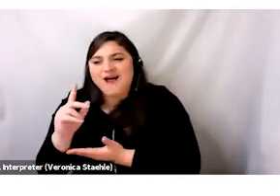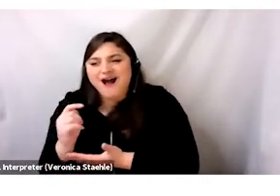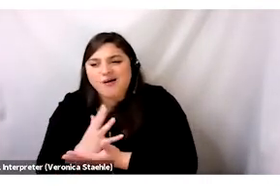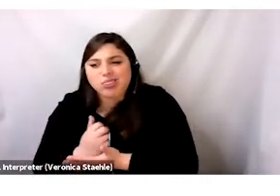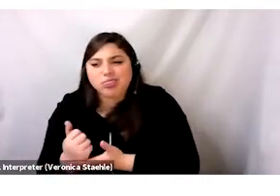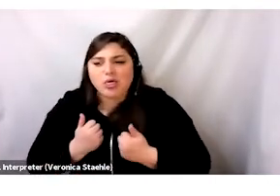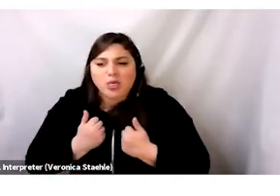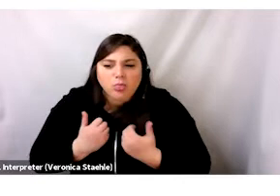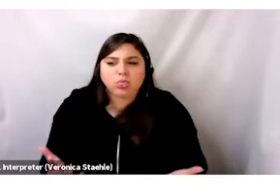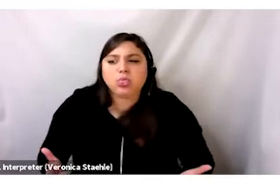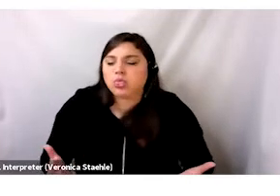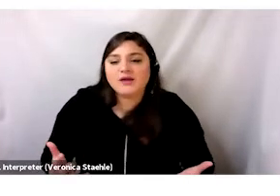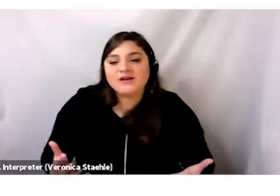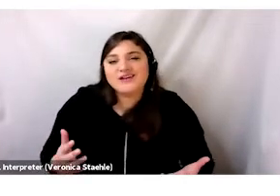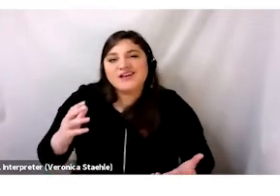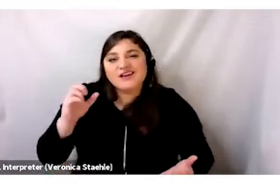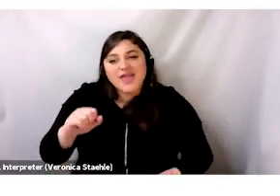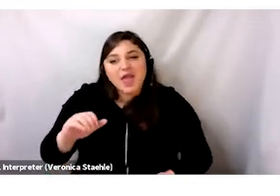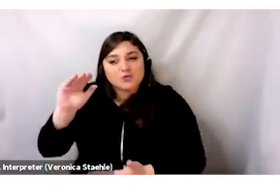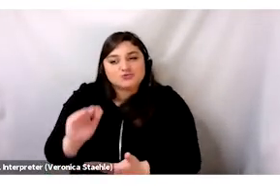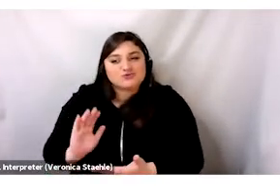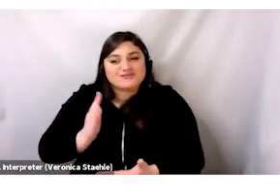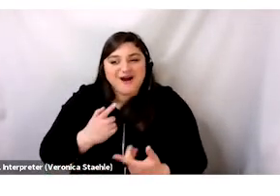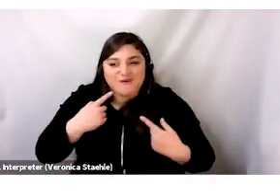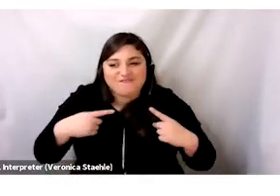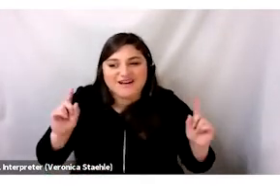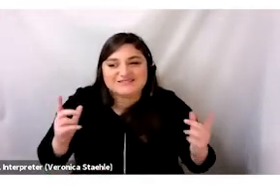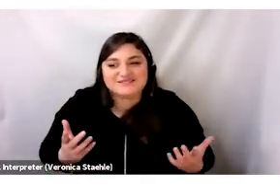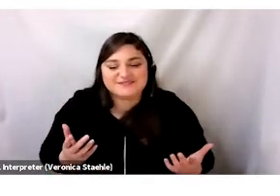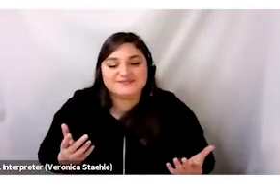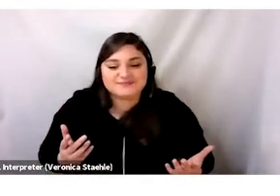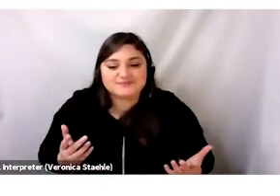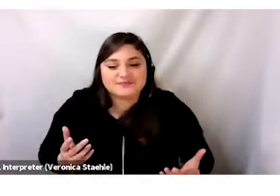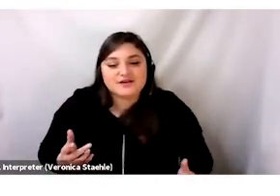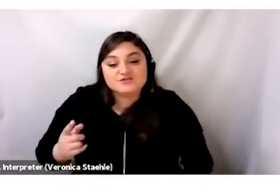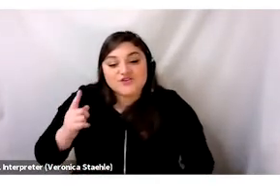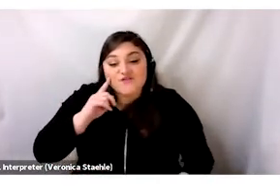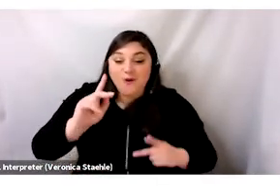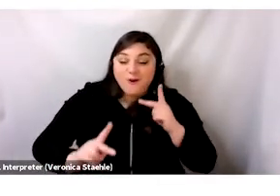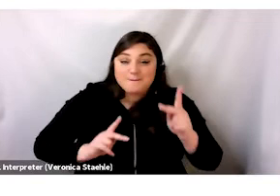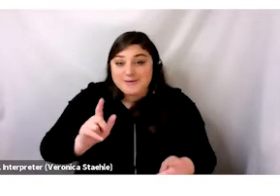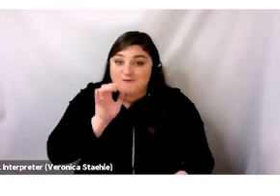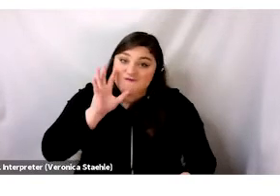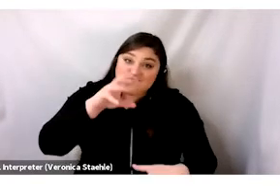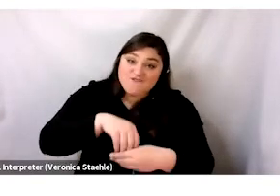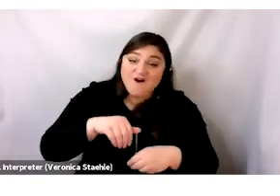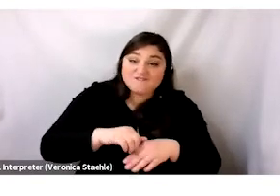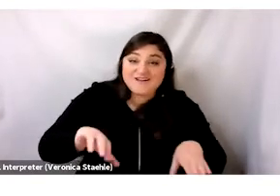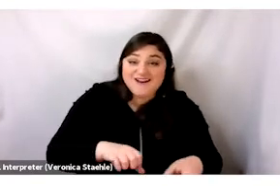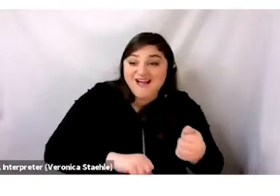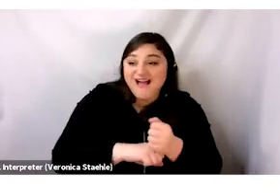people who are active in organizing or have taken part in other forms of activism